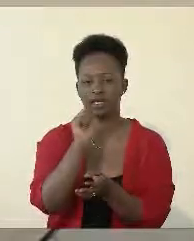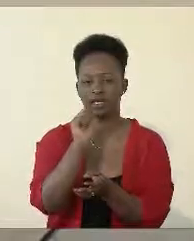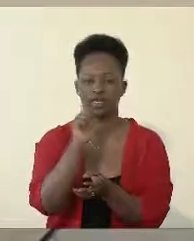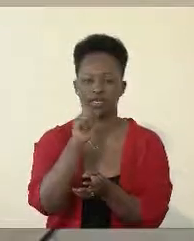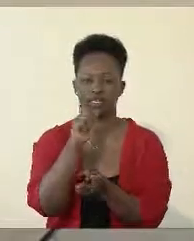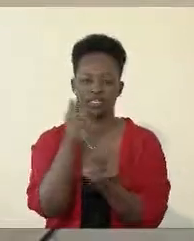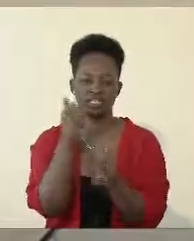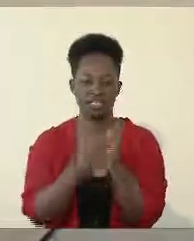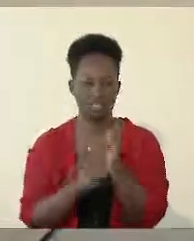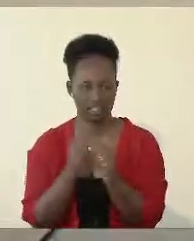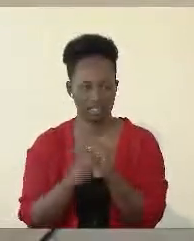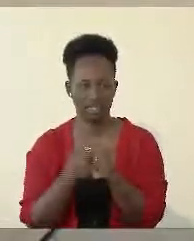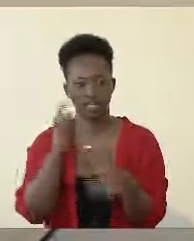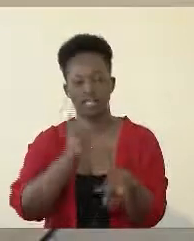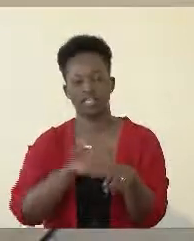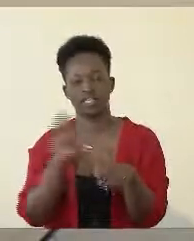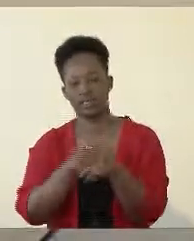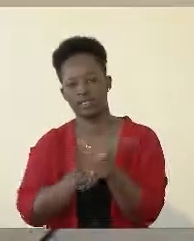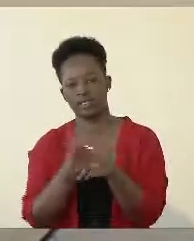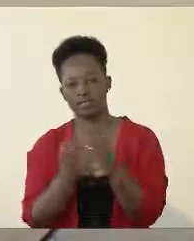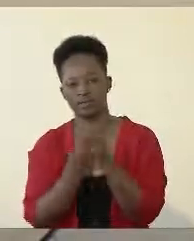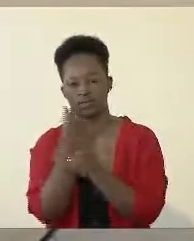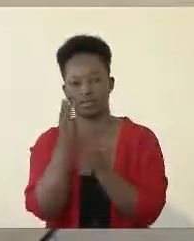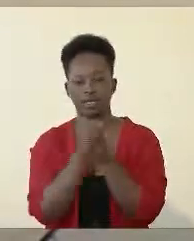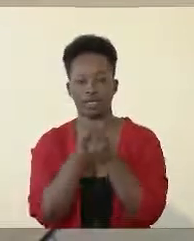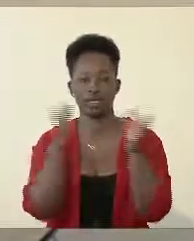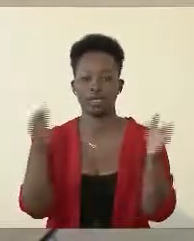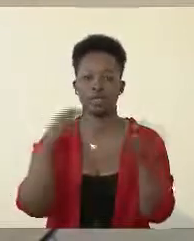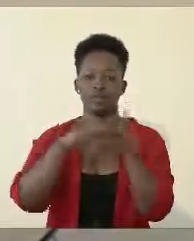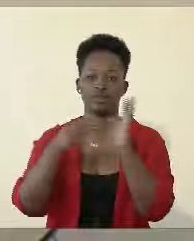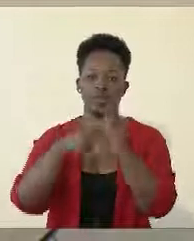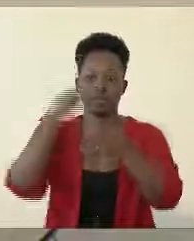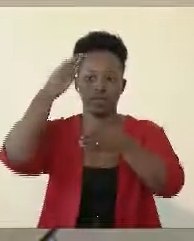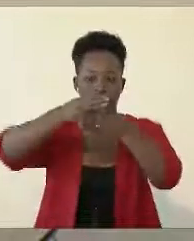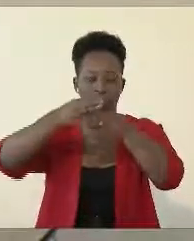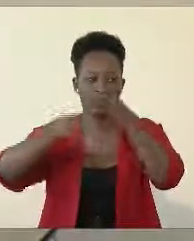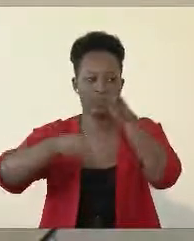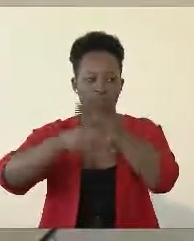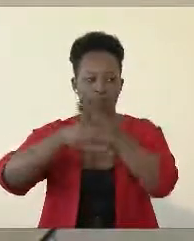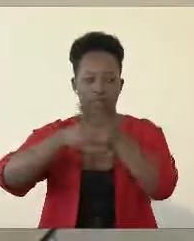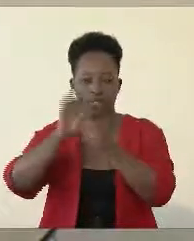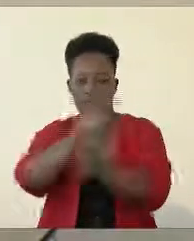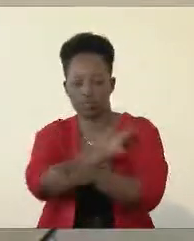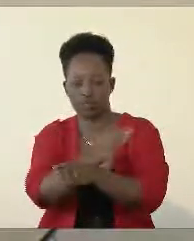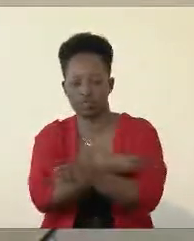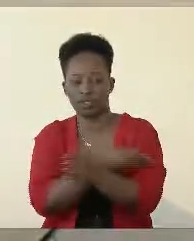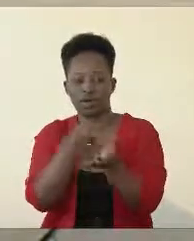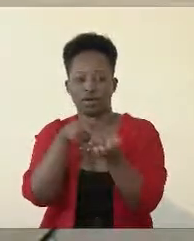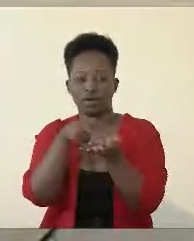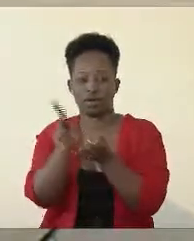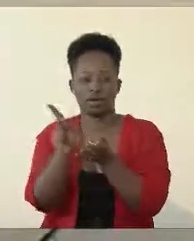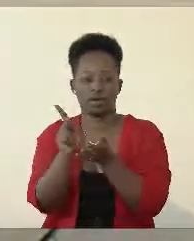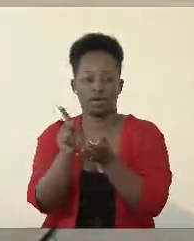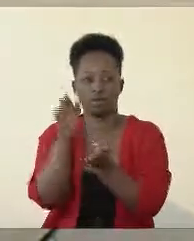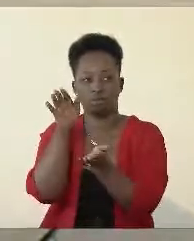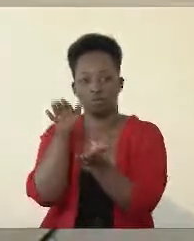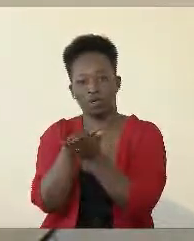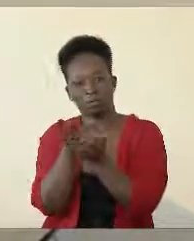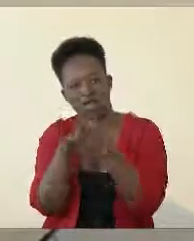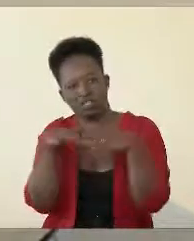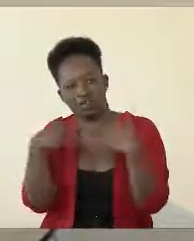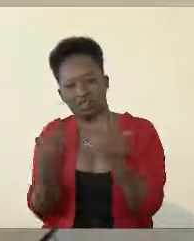expands, that means it has built the capacity to purchase in bulk or in large quantities. By purchasing in bulk or large